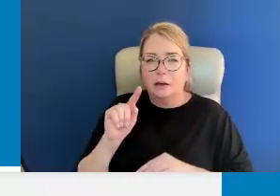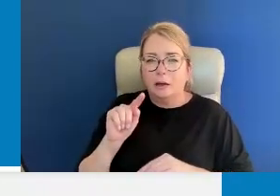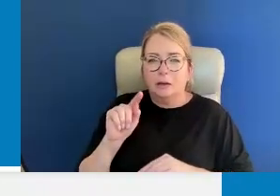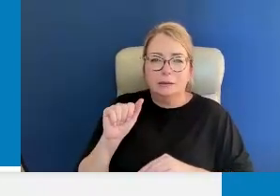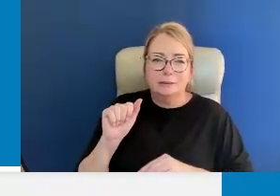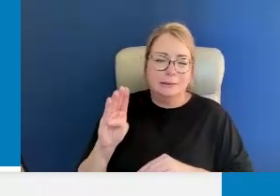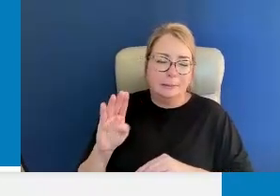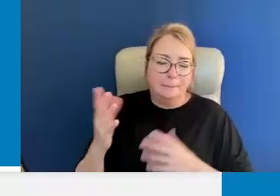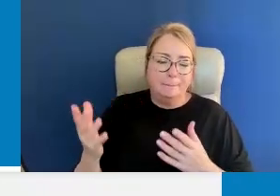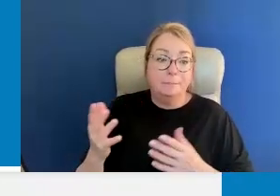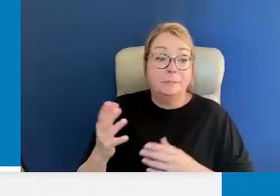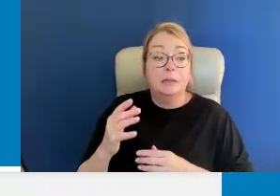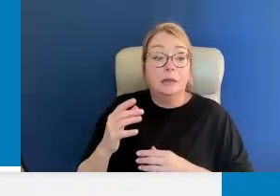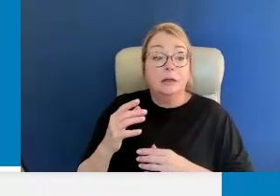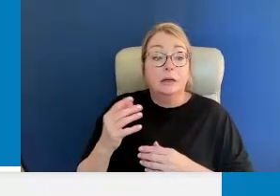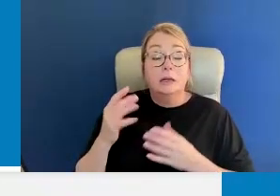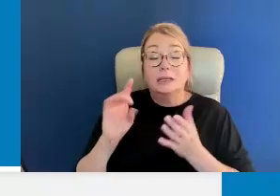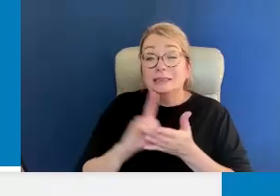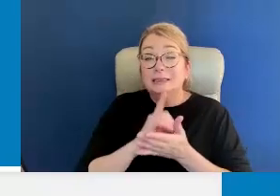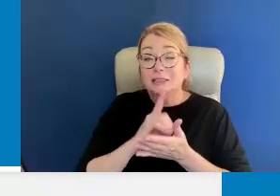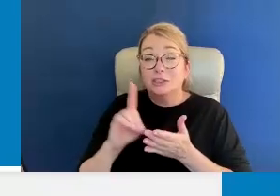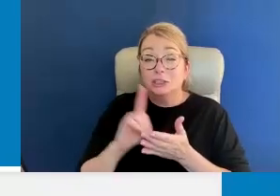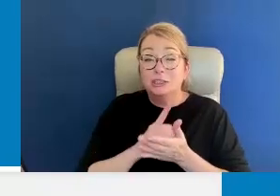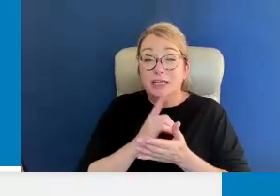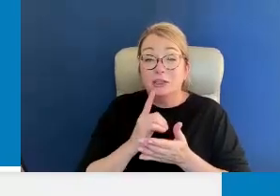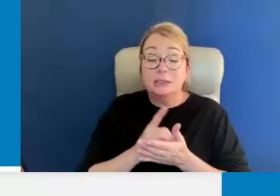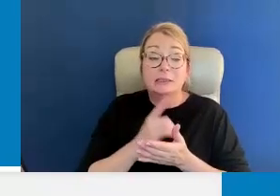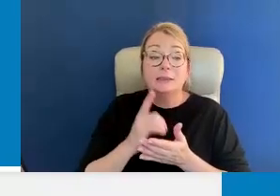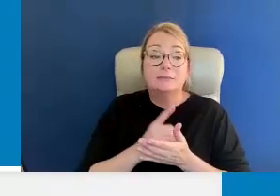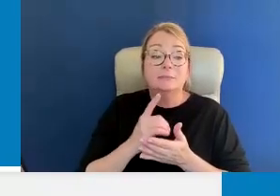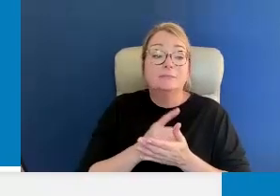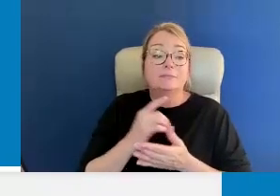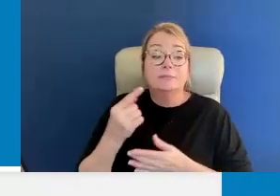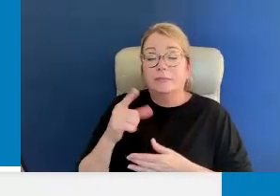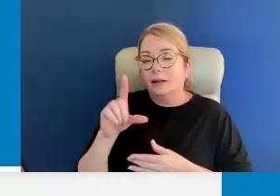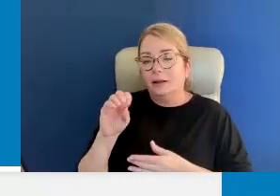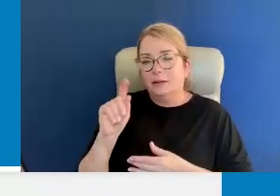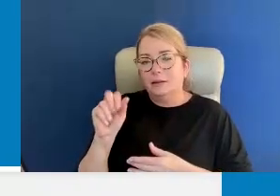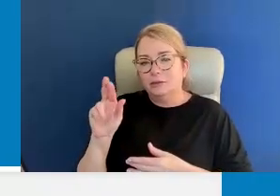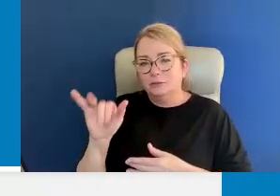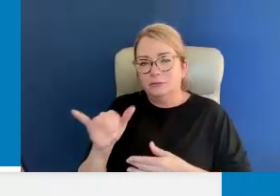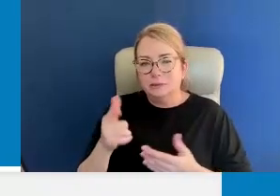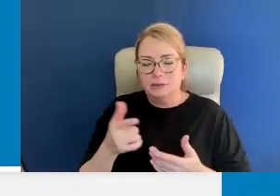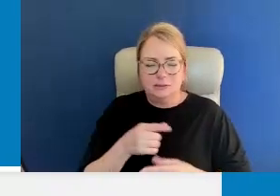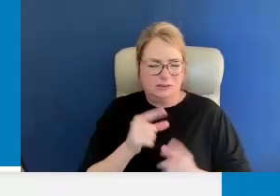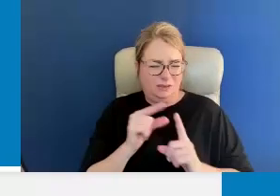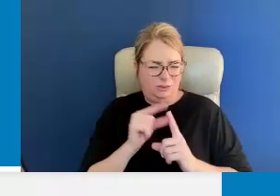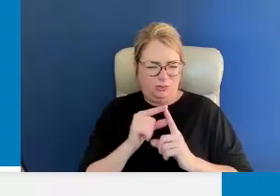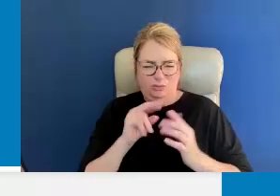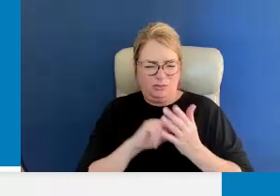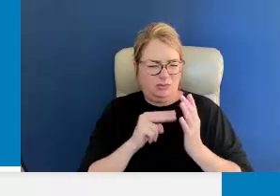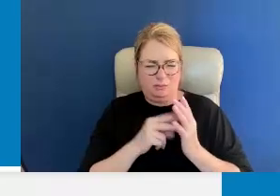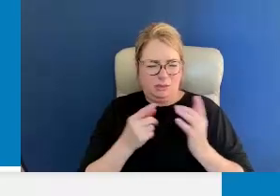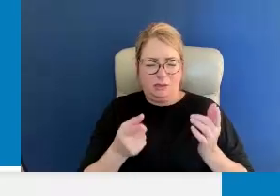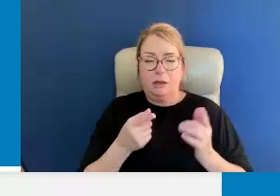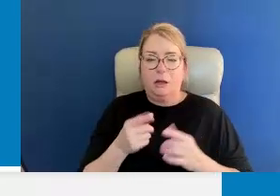is. There's a glossary. So if you're seeing things in any of your plan docs and you're not really understanding what it is, you can go to the glossary and it'll help